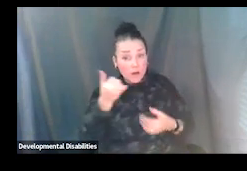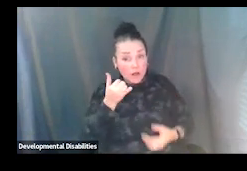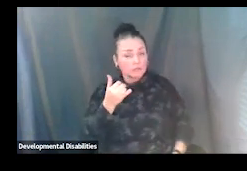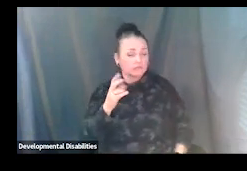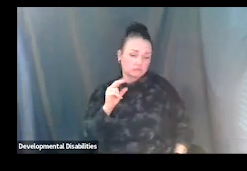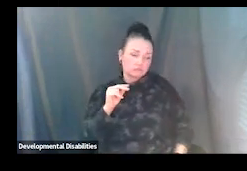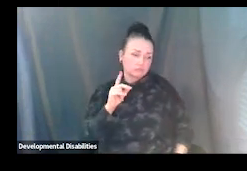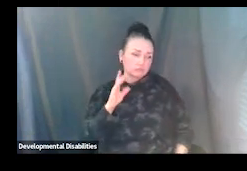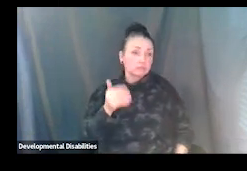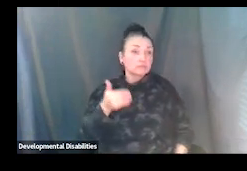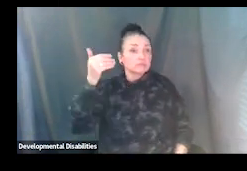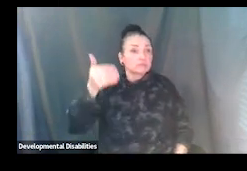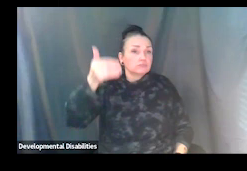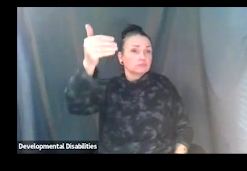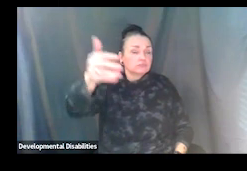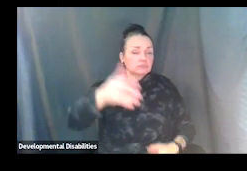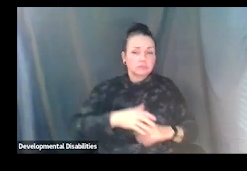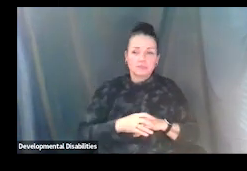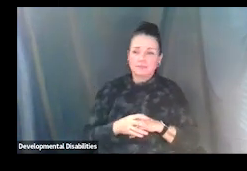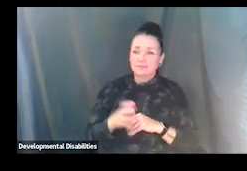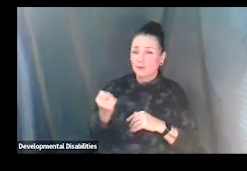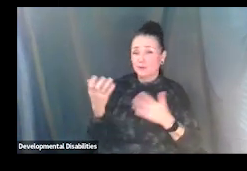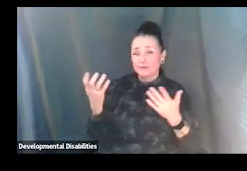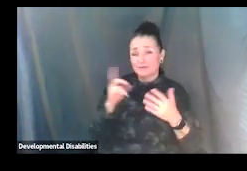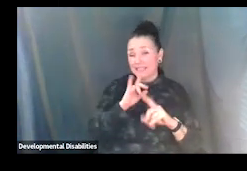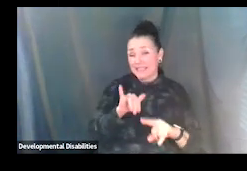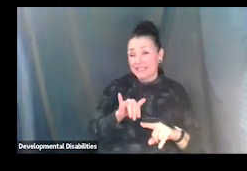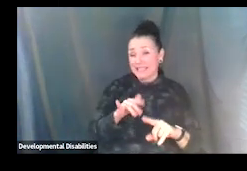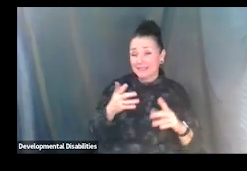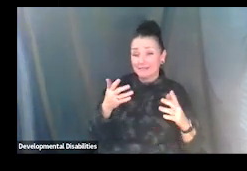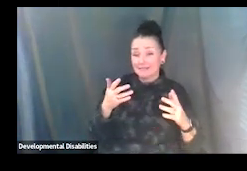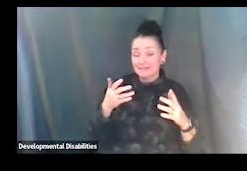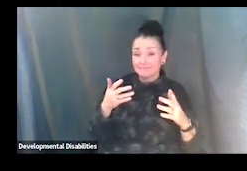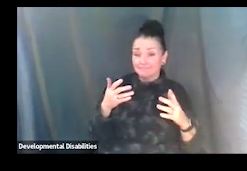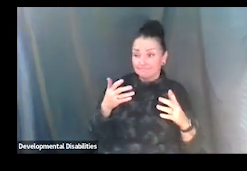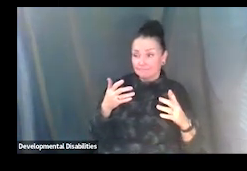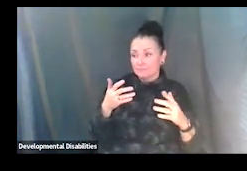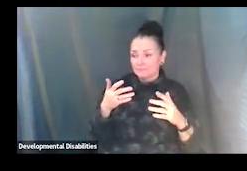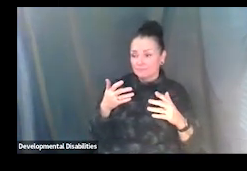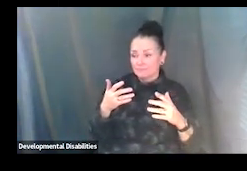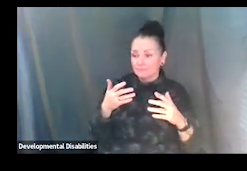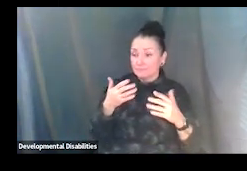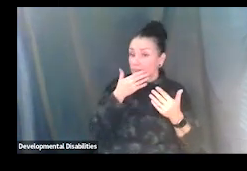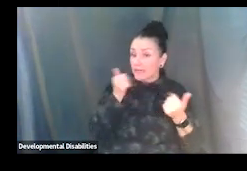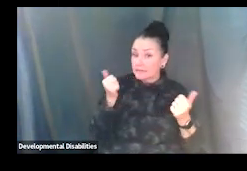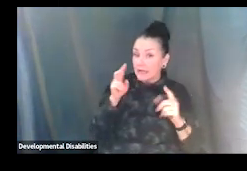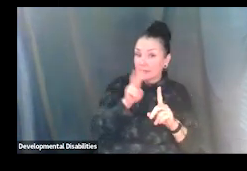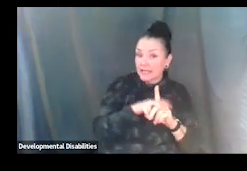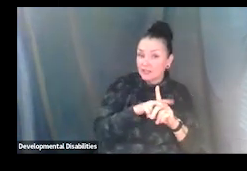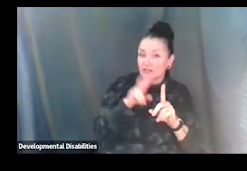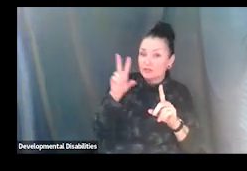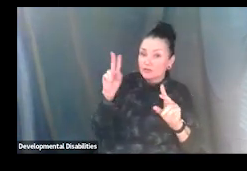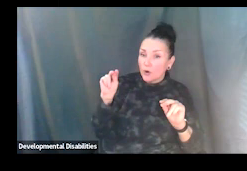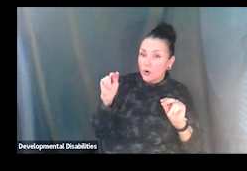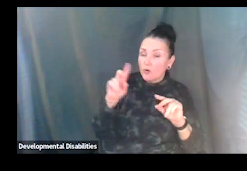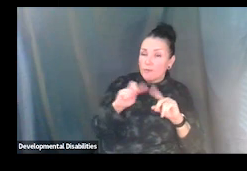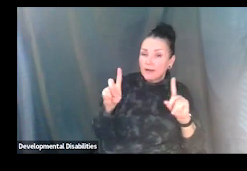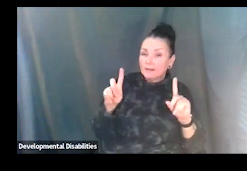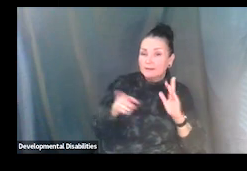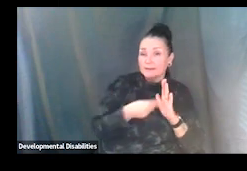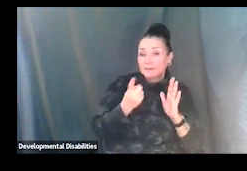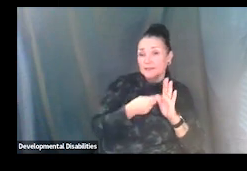hesitation, but, you know, sometimes, you know, you just need to use it and maybe target some symptoms and bring some